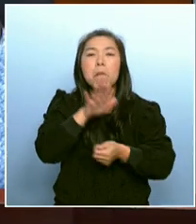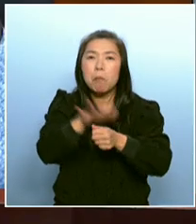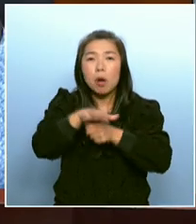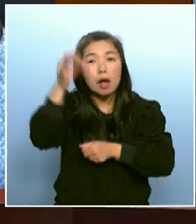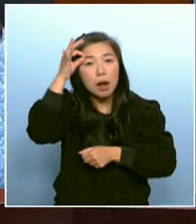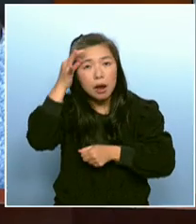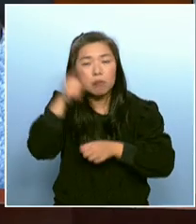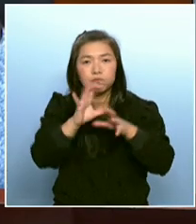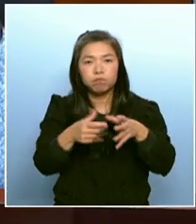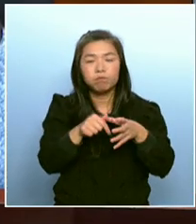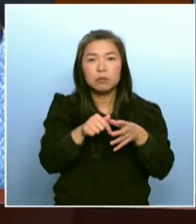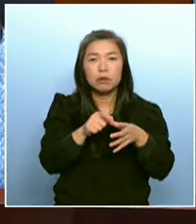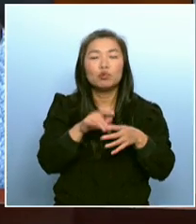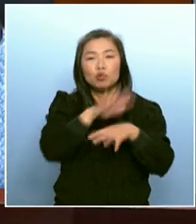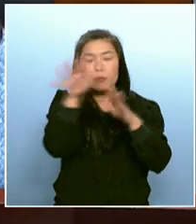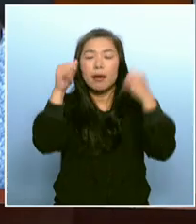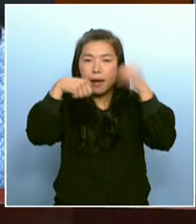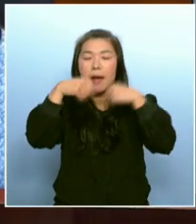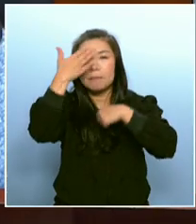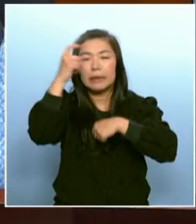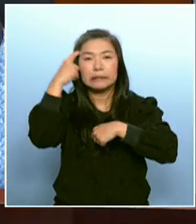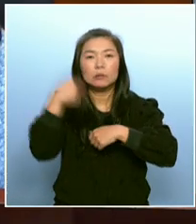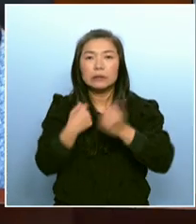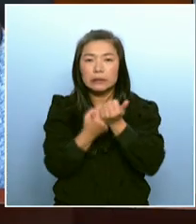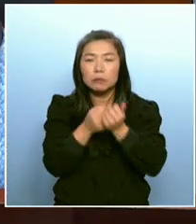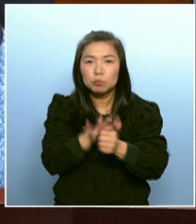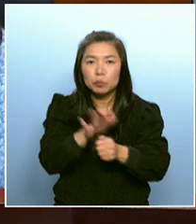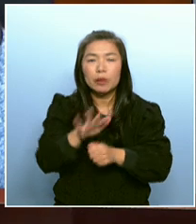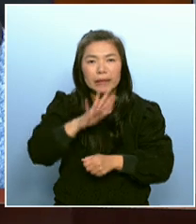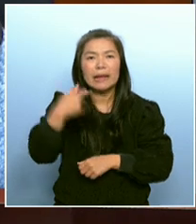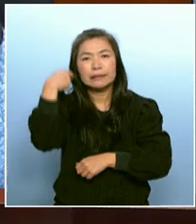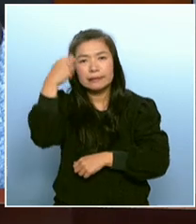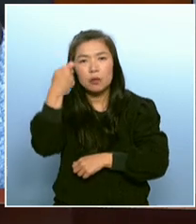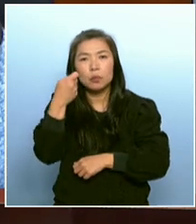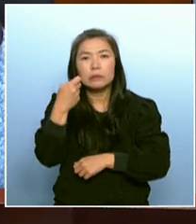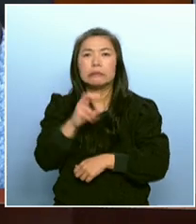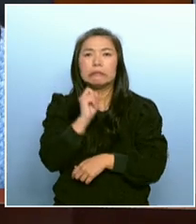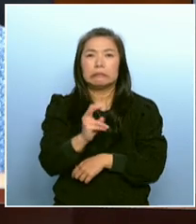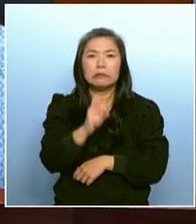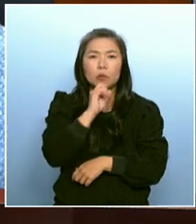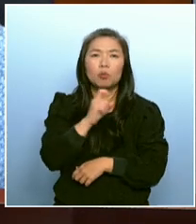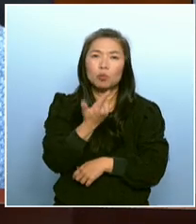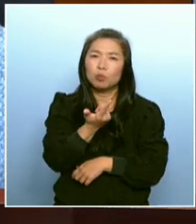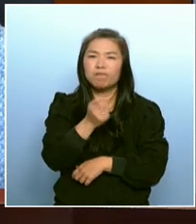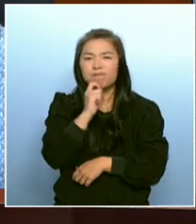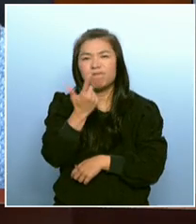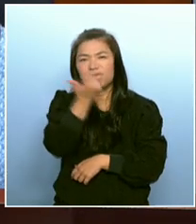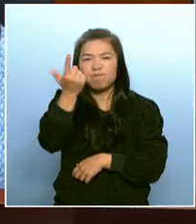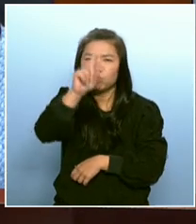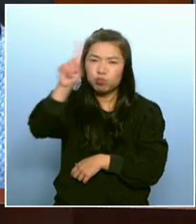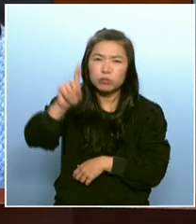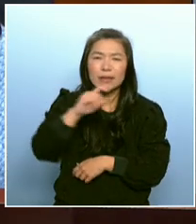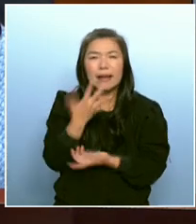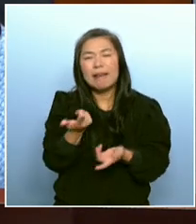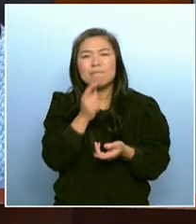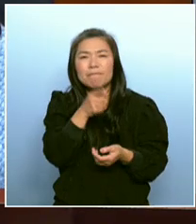more children. The program targets poor children, and there is consensus among the community that we should